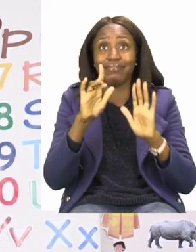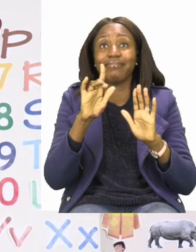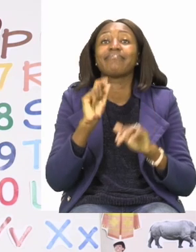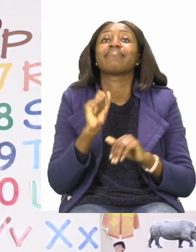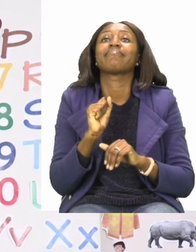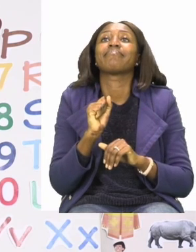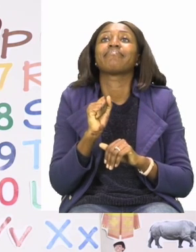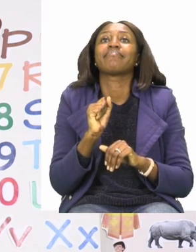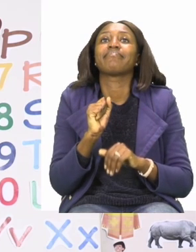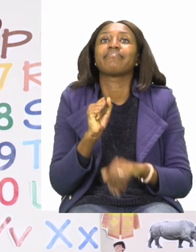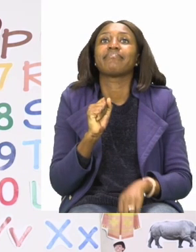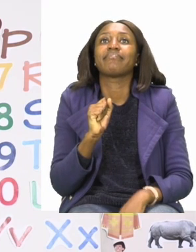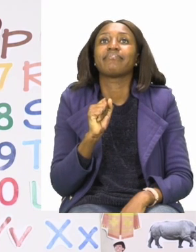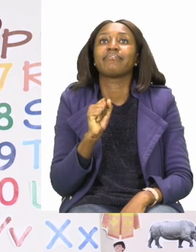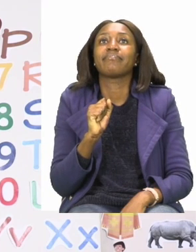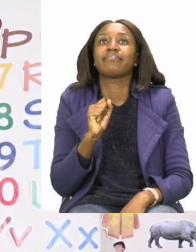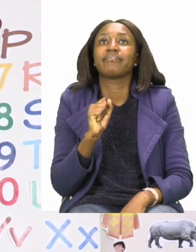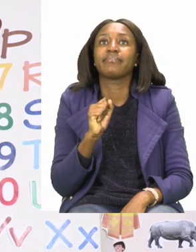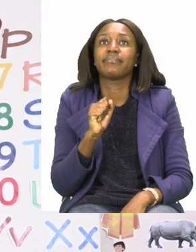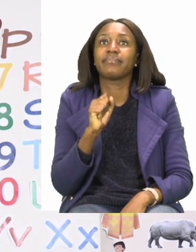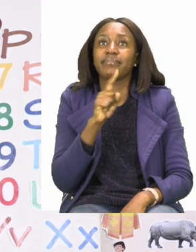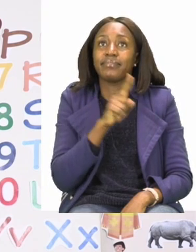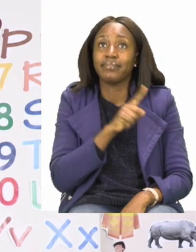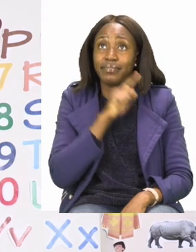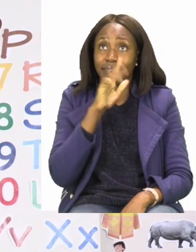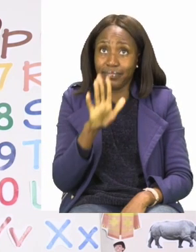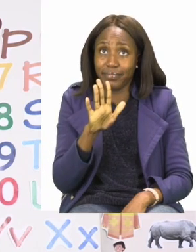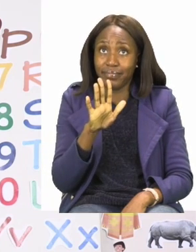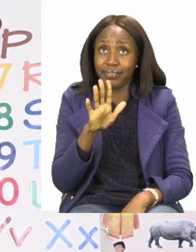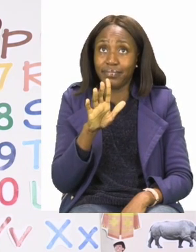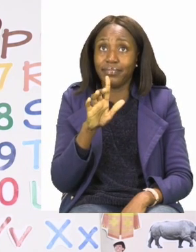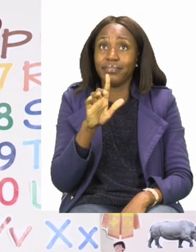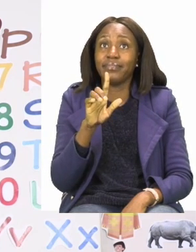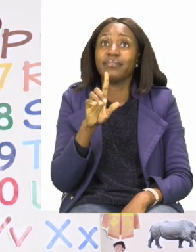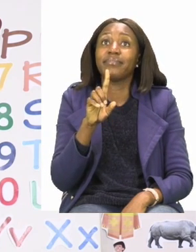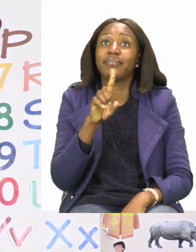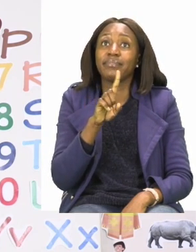continue coloring. So we have 15,